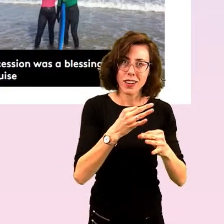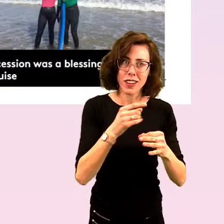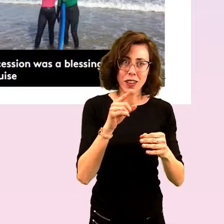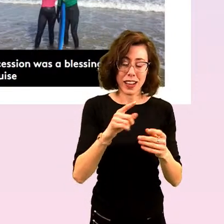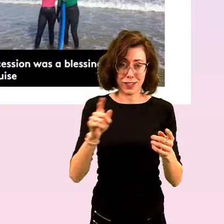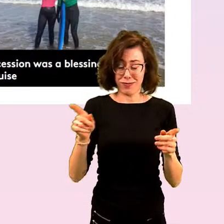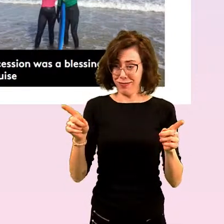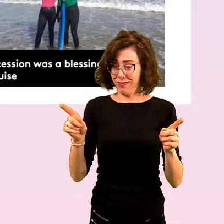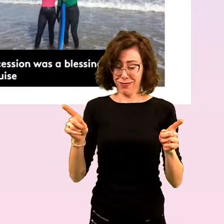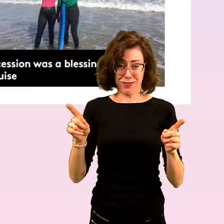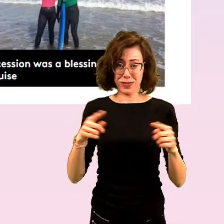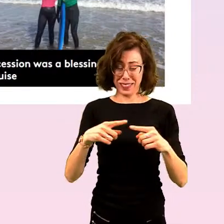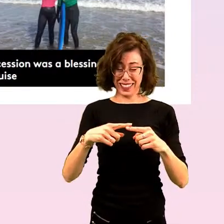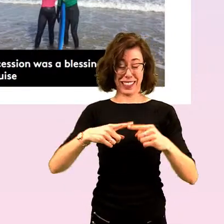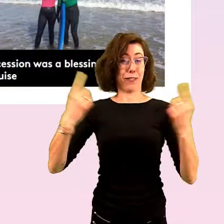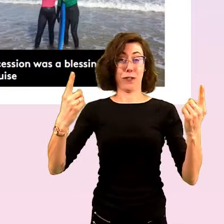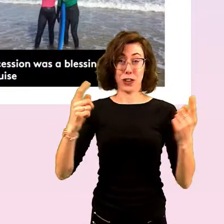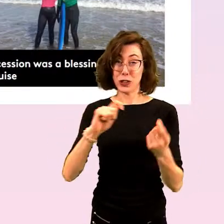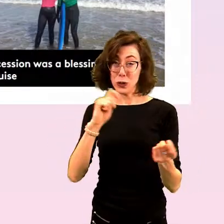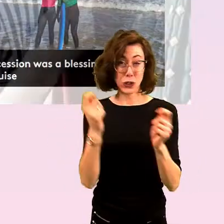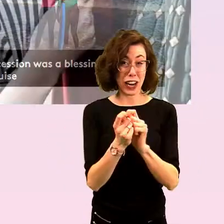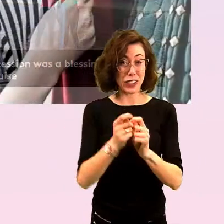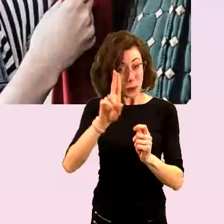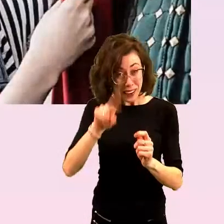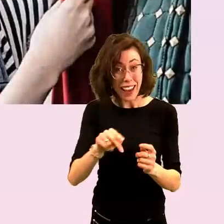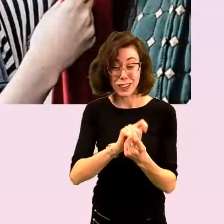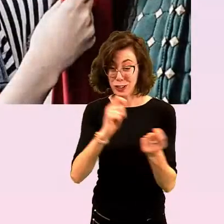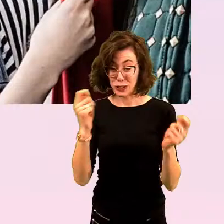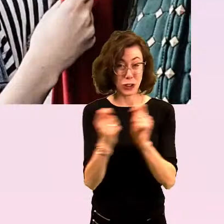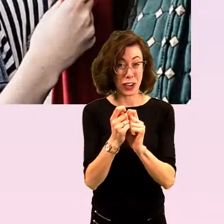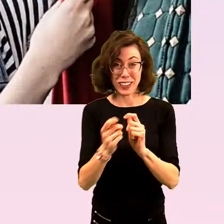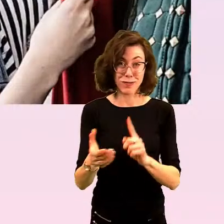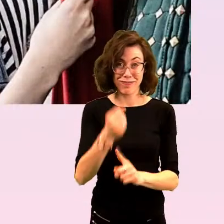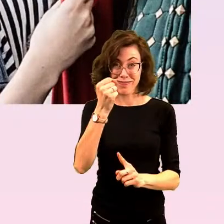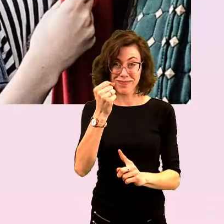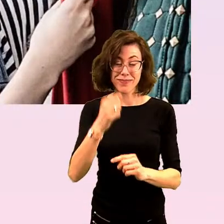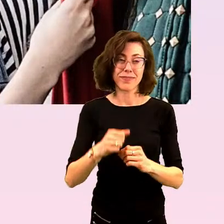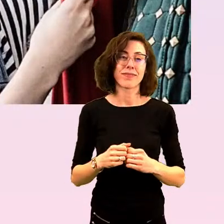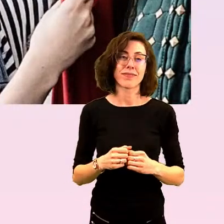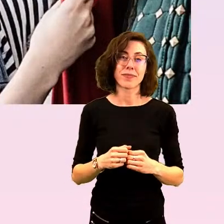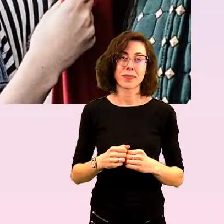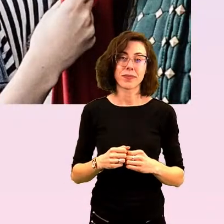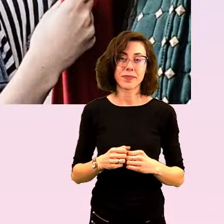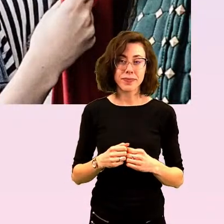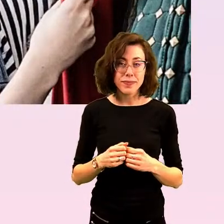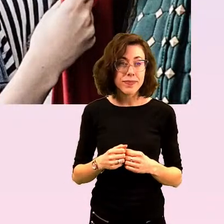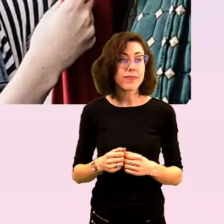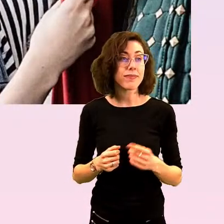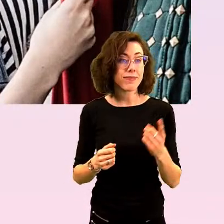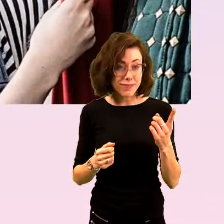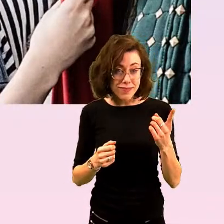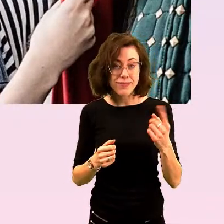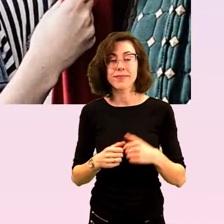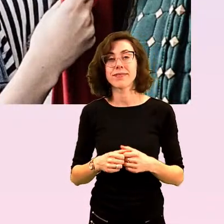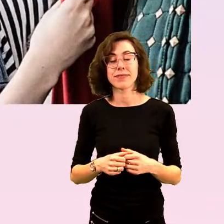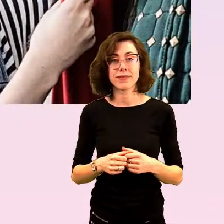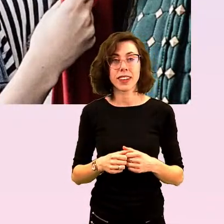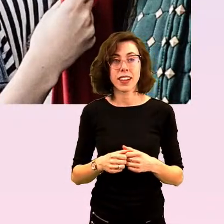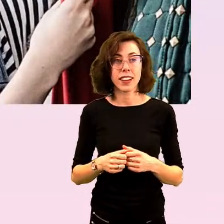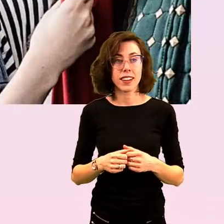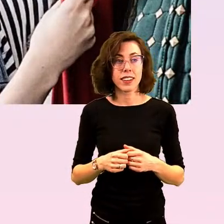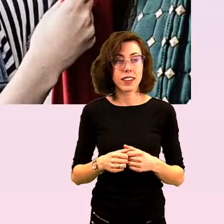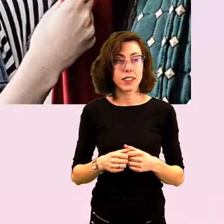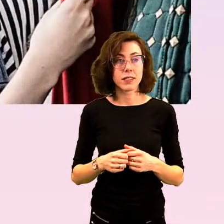Now I'm going to talk about some of these other aspects here as well. So I suppose this is the